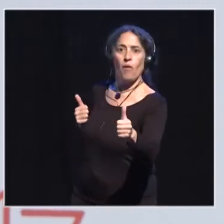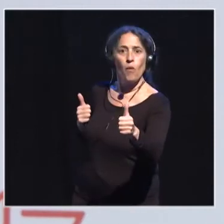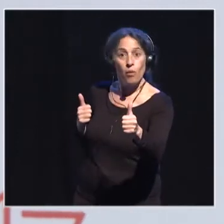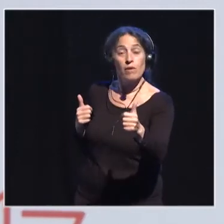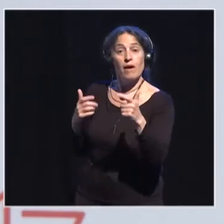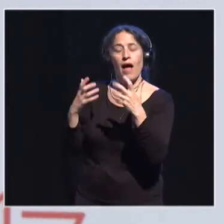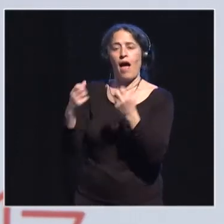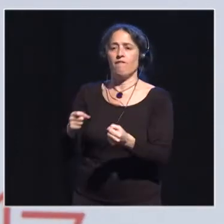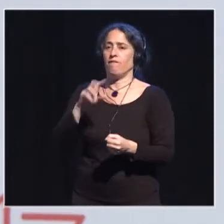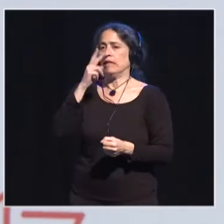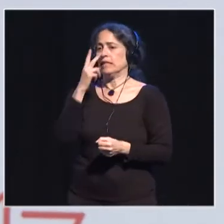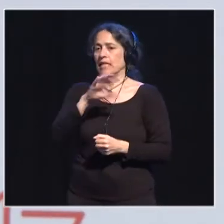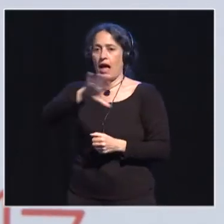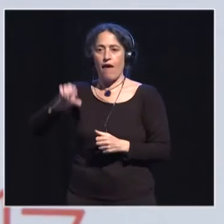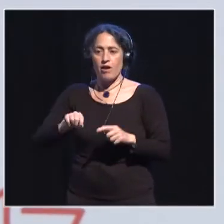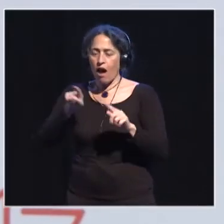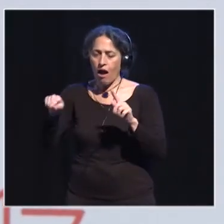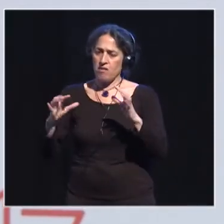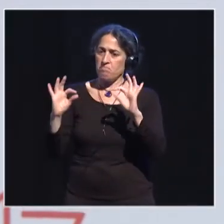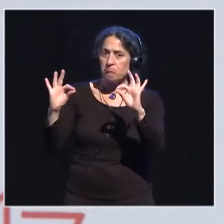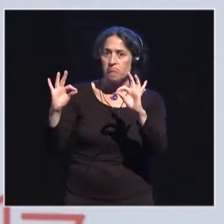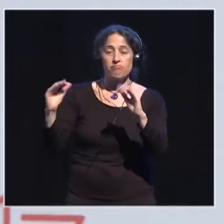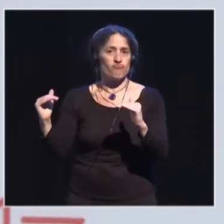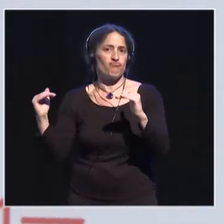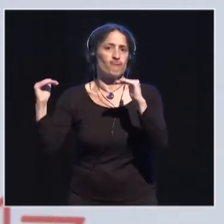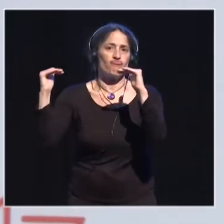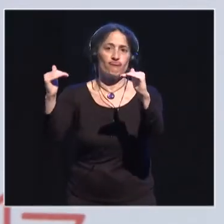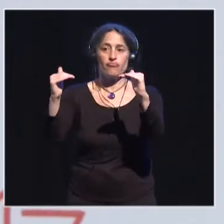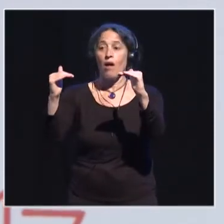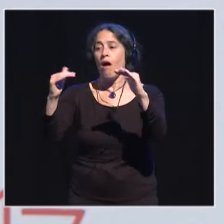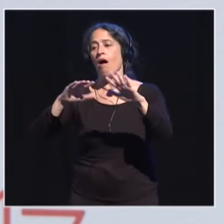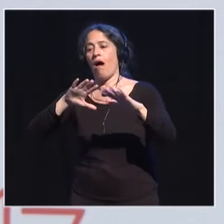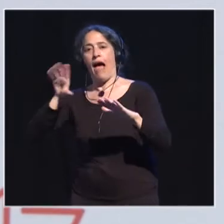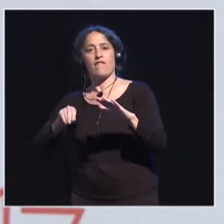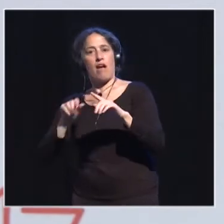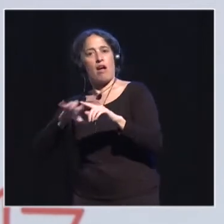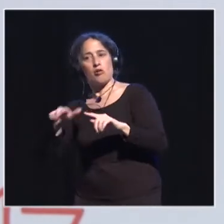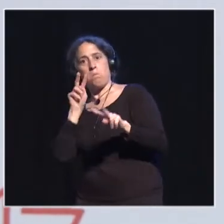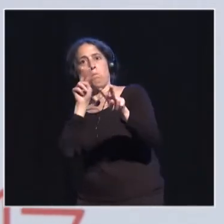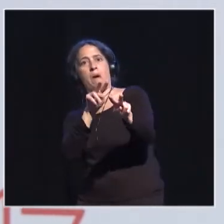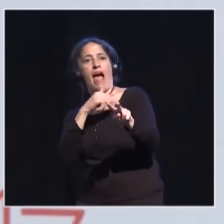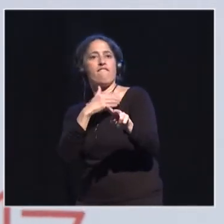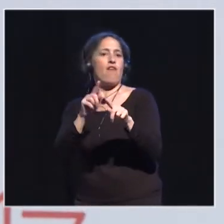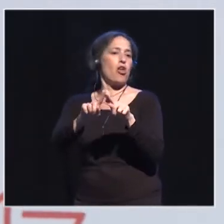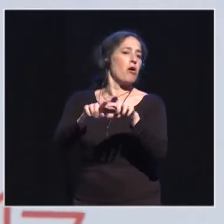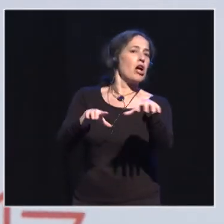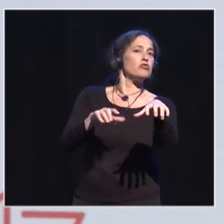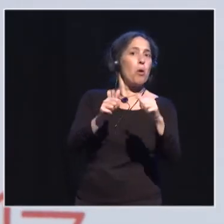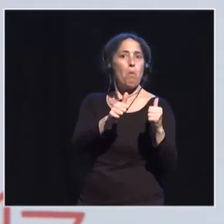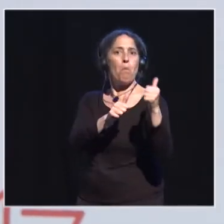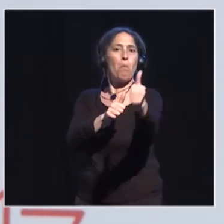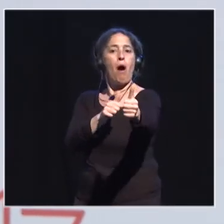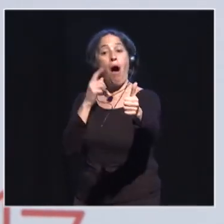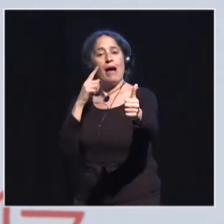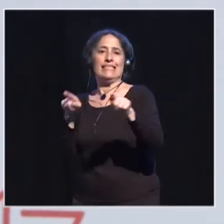excellence across the continent. We need to break the silos across the continent for it to happen for all of us. So I know it's happening. There's absolutely